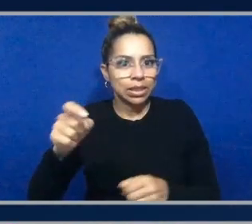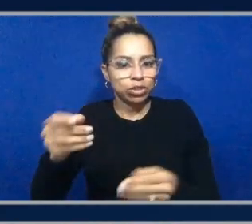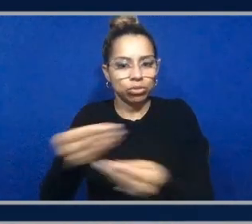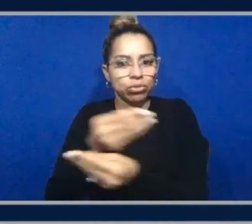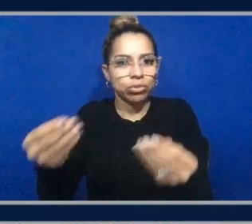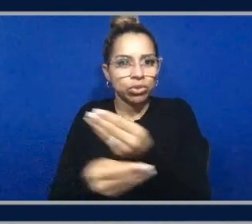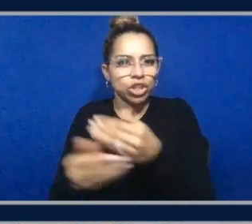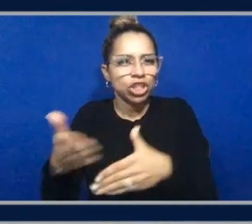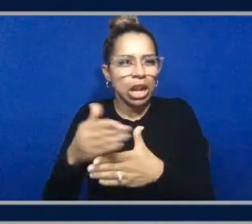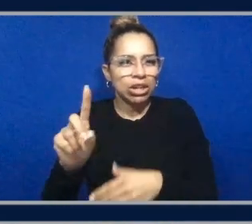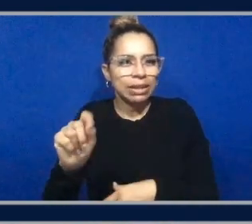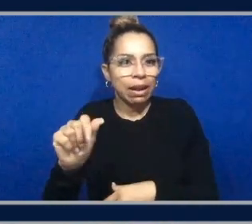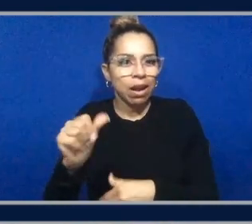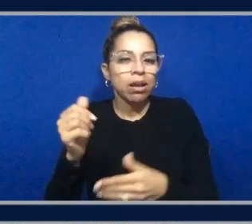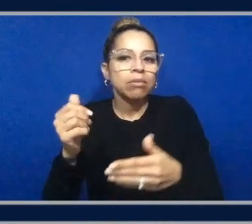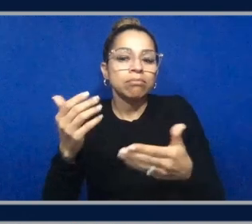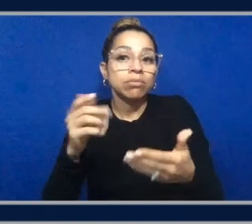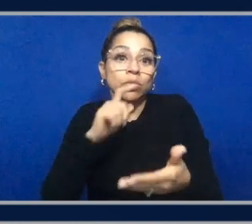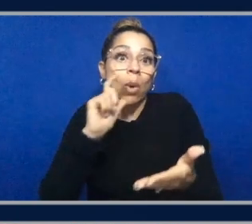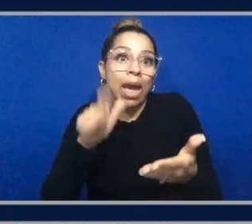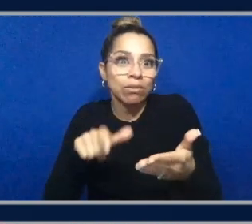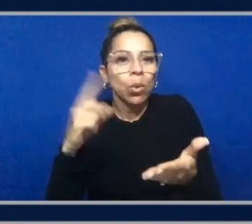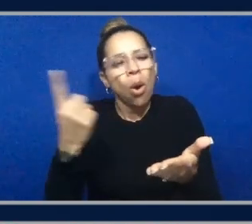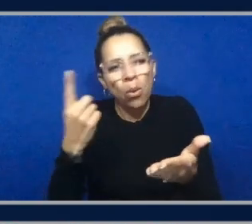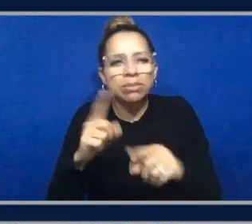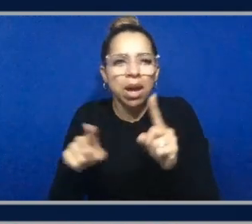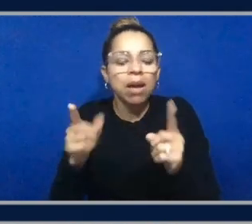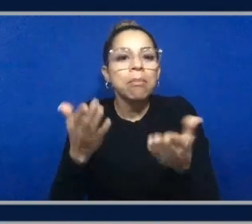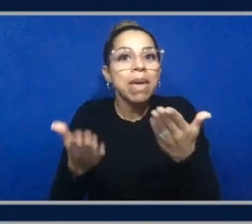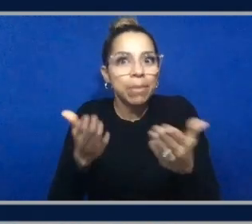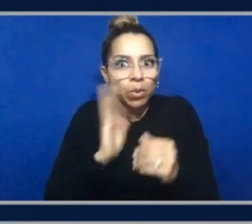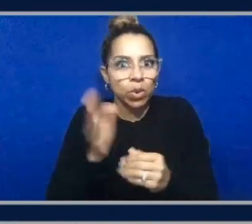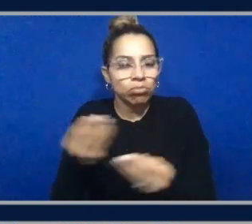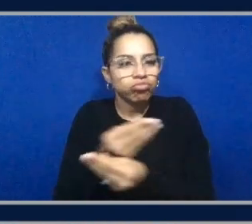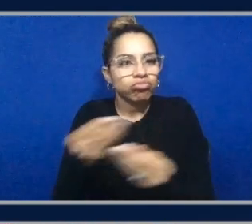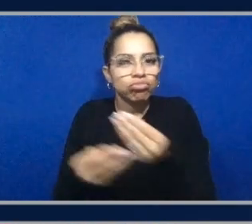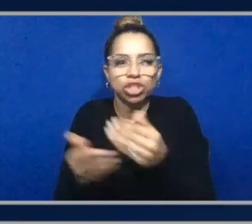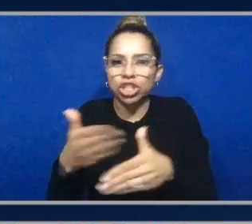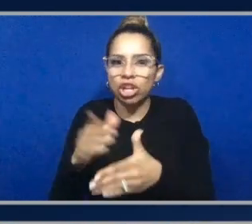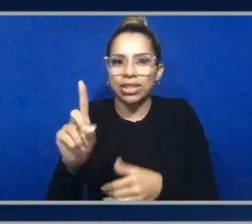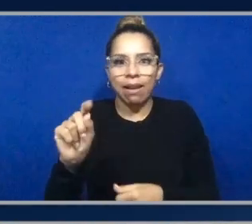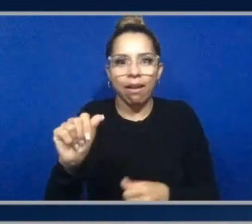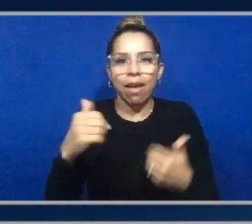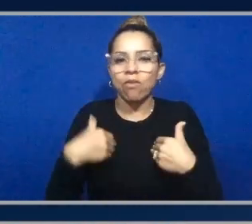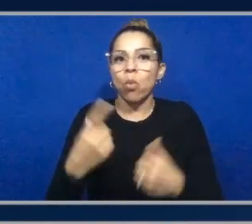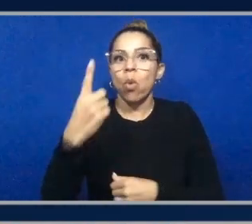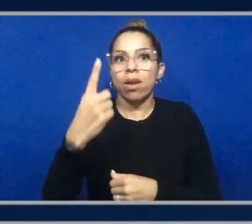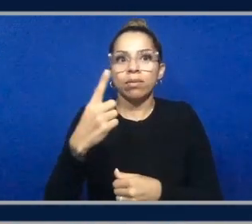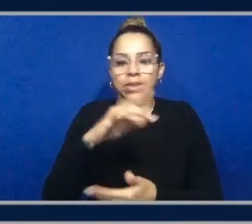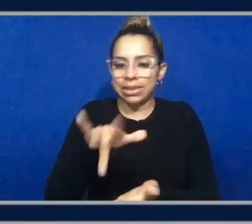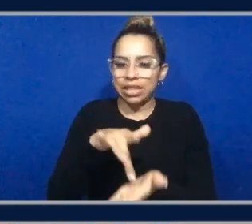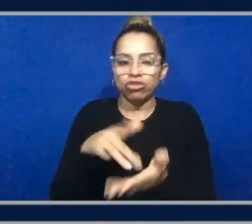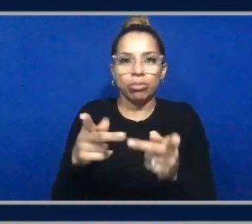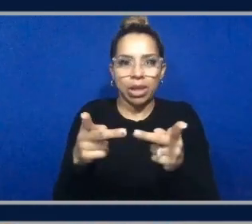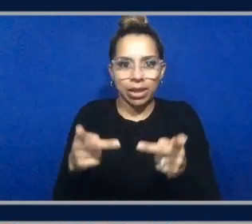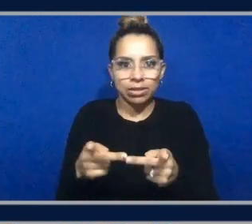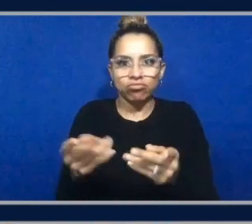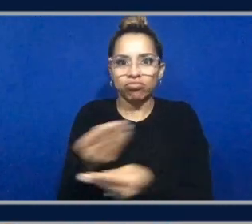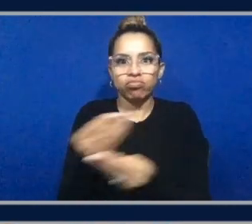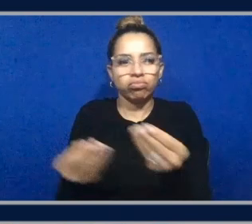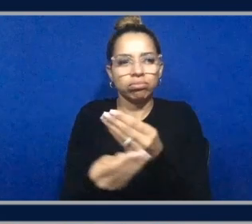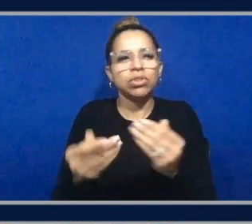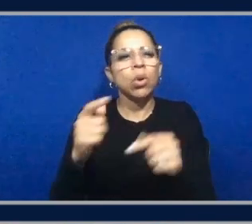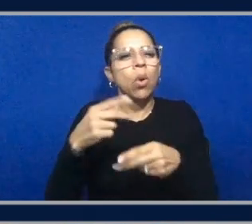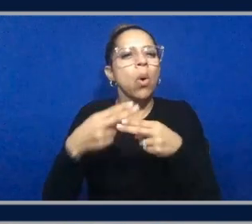potentially might. And so across the domain, you'll have one central catalog where everything will be shareable. And we go beyond data, by the way. You can share models. You